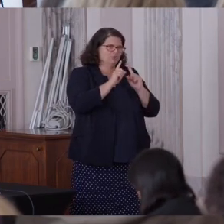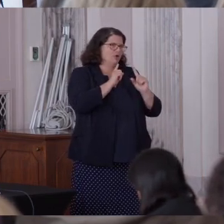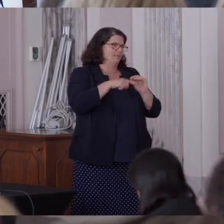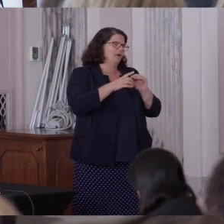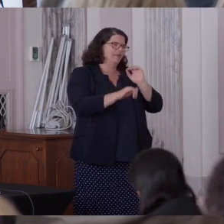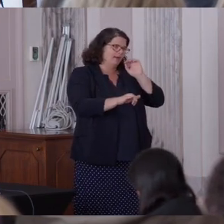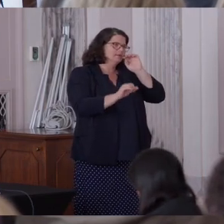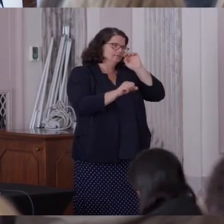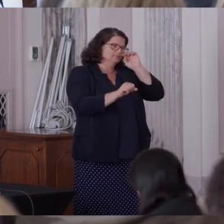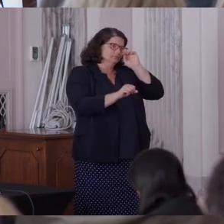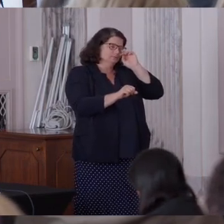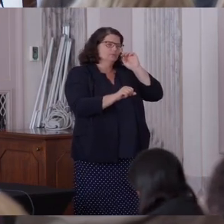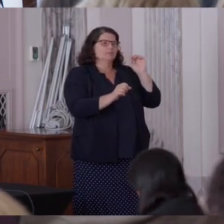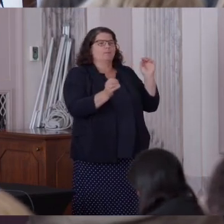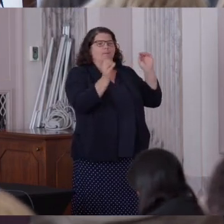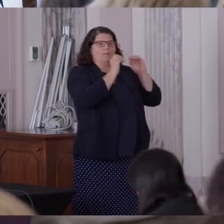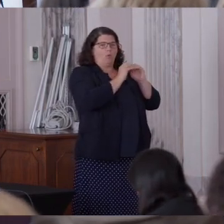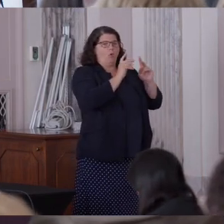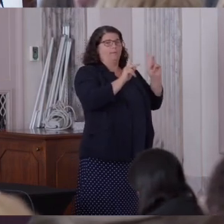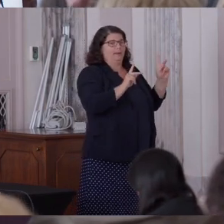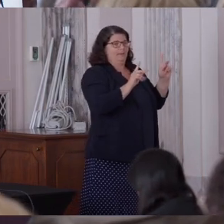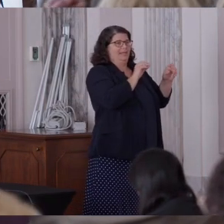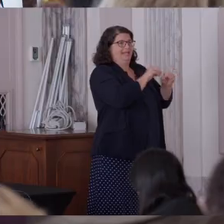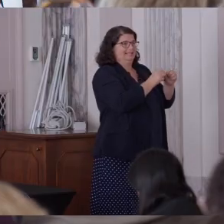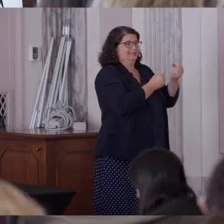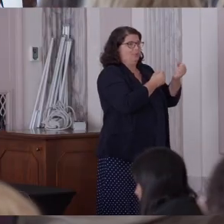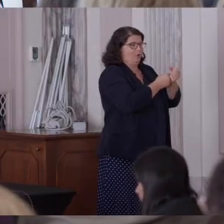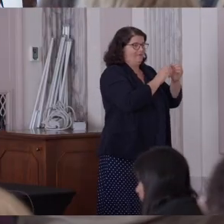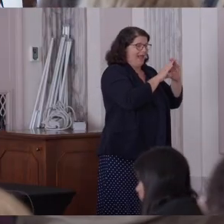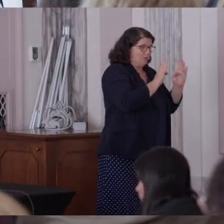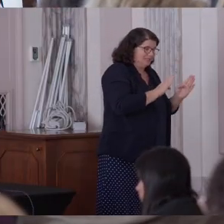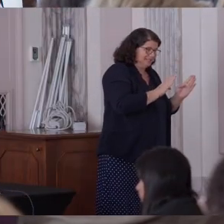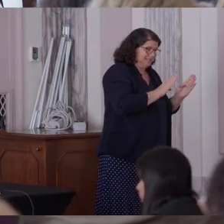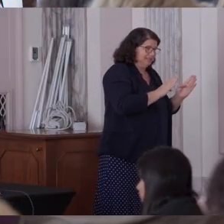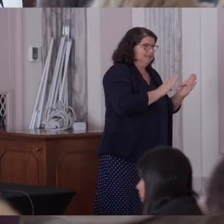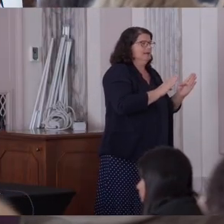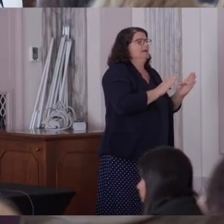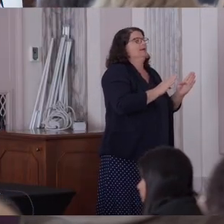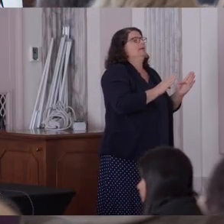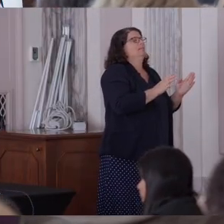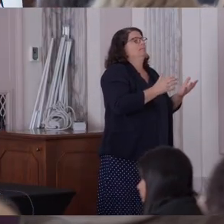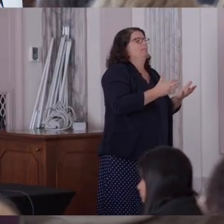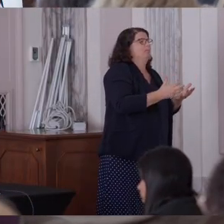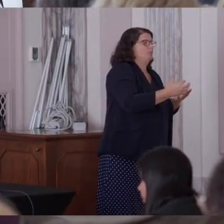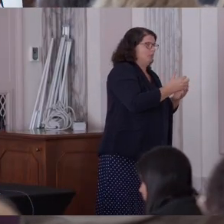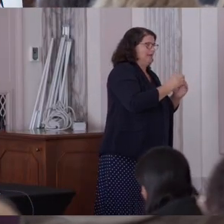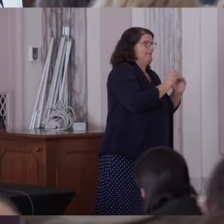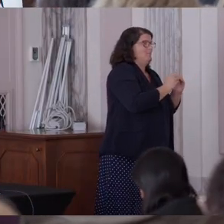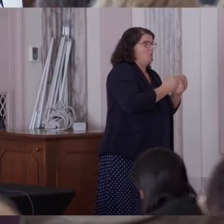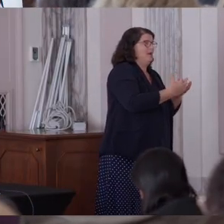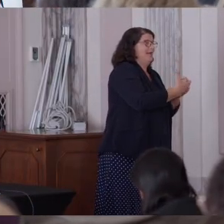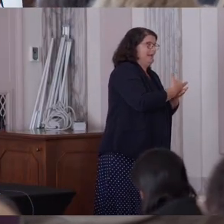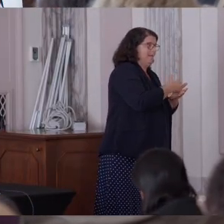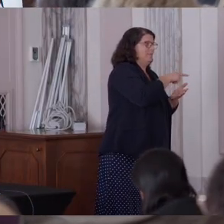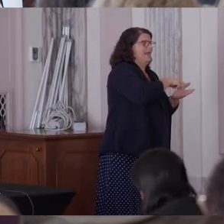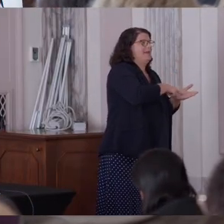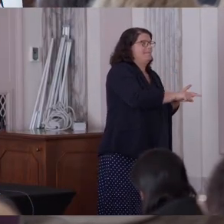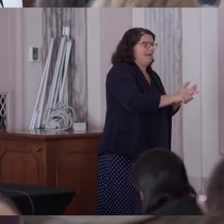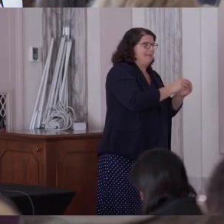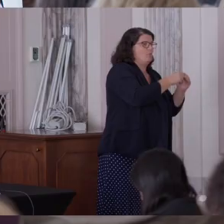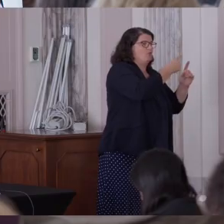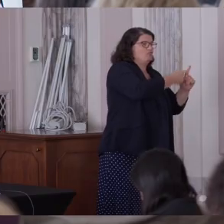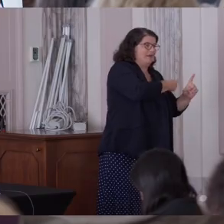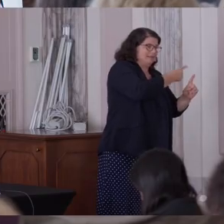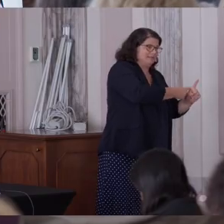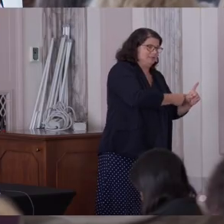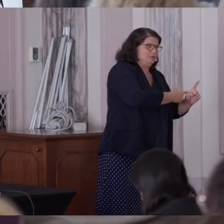people in supportive housing bring in more income so they could pay more rent, so that whatever is available to